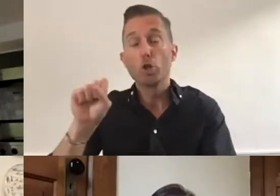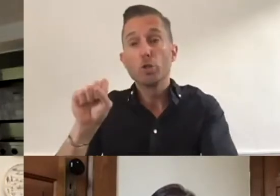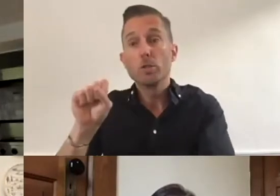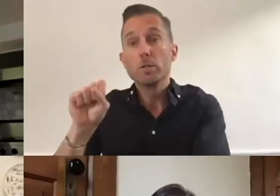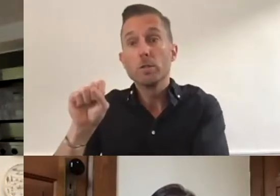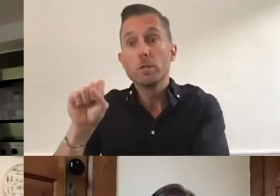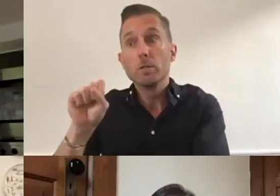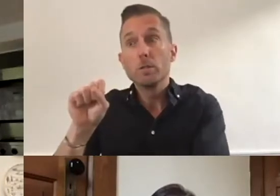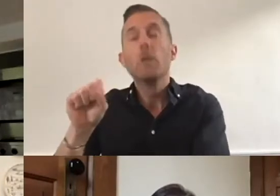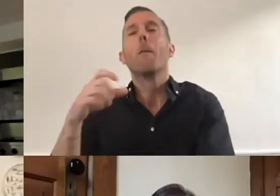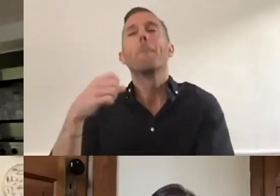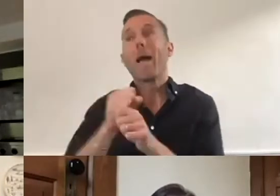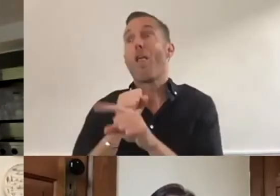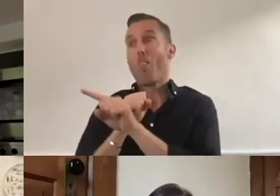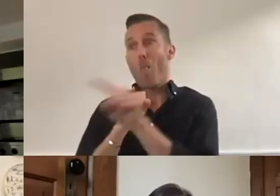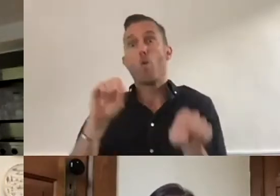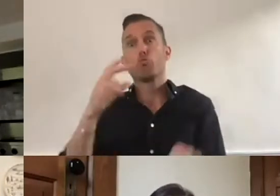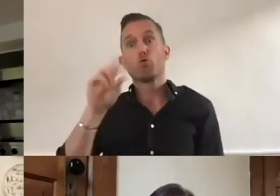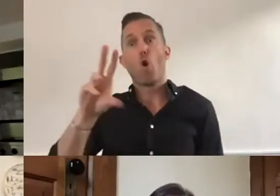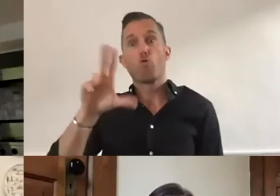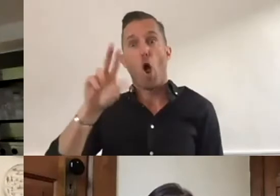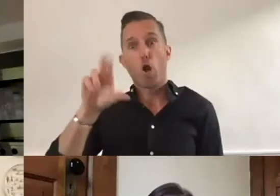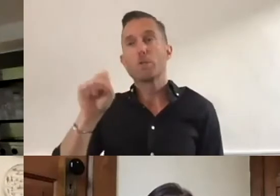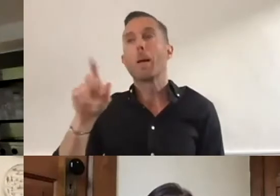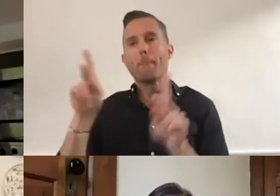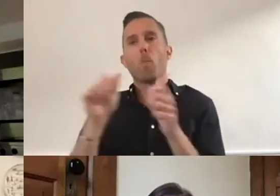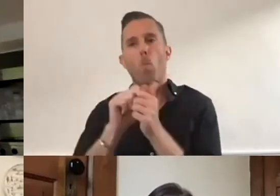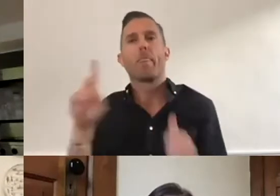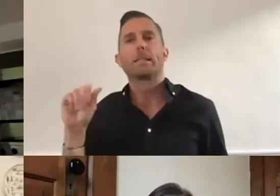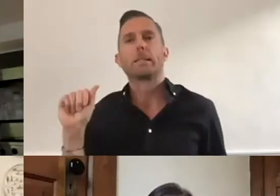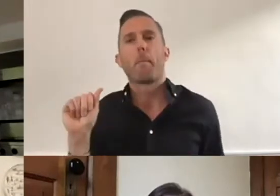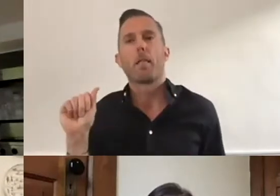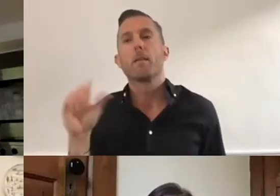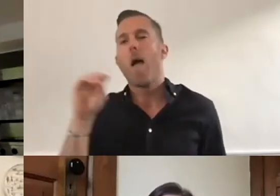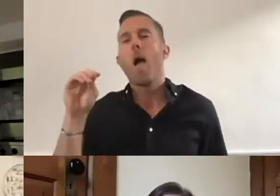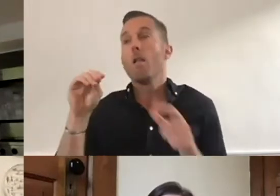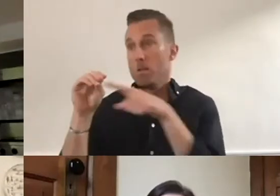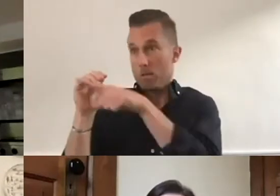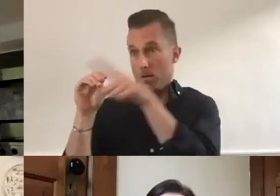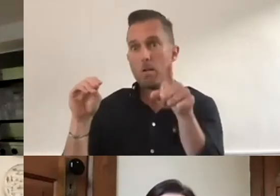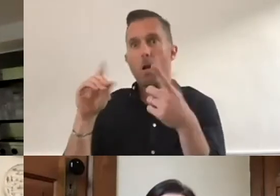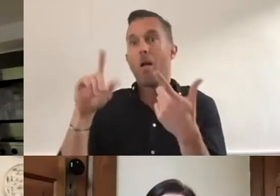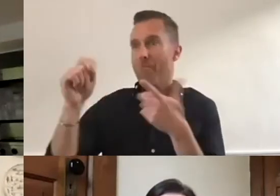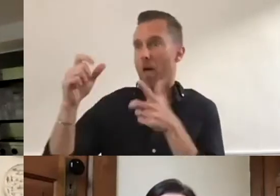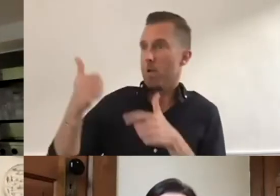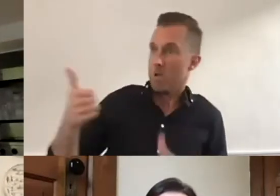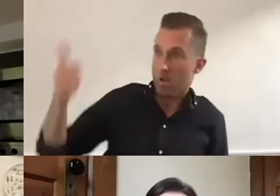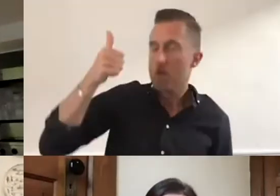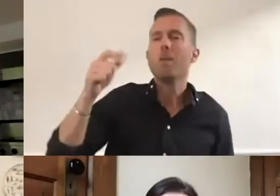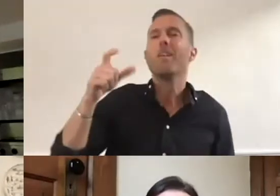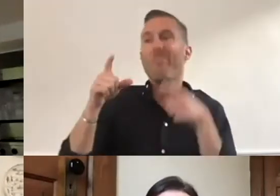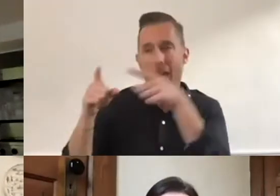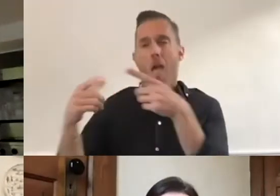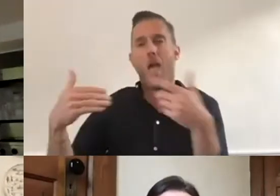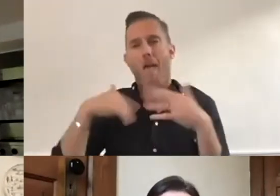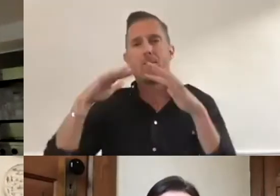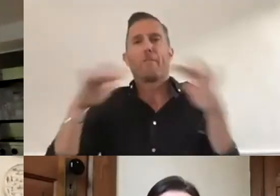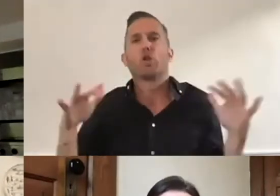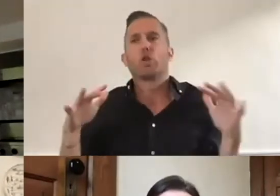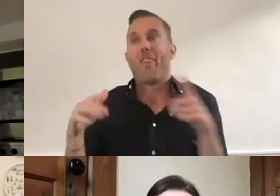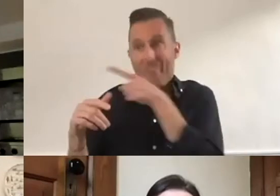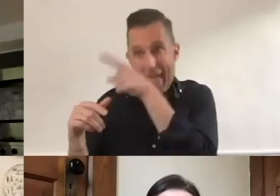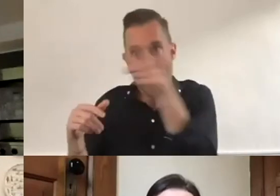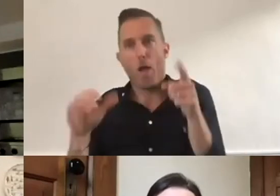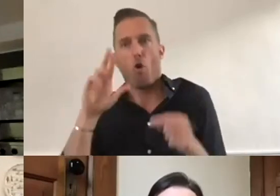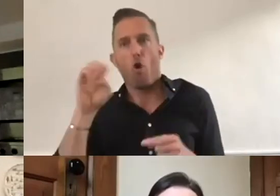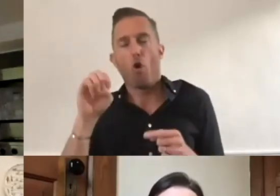people with disabilities and all kinds of diverse backgrounds. That's what we're seeing in a lot of, you know, where